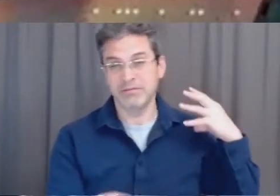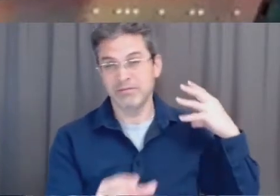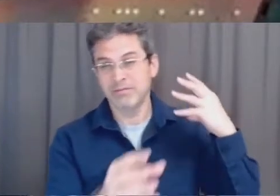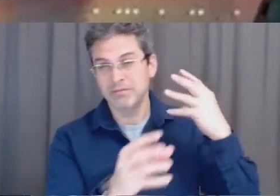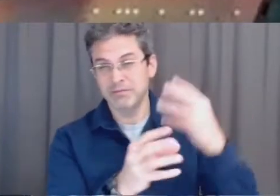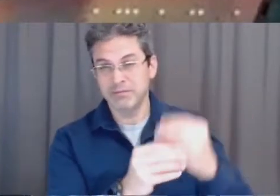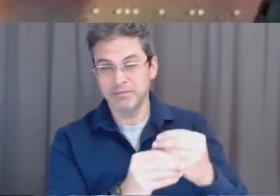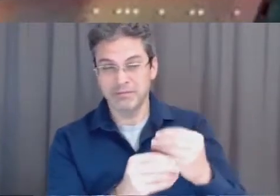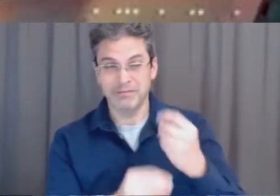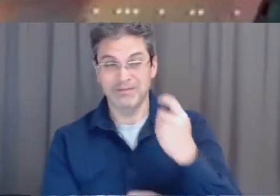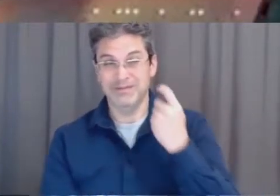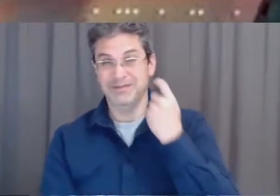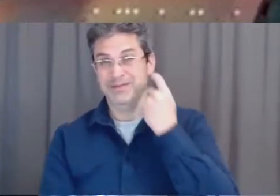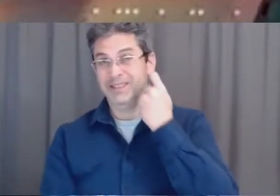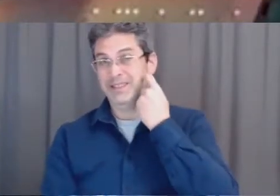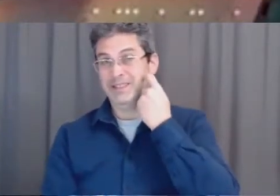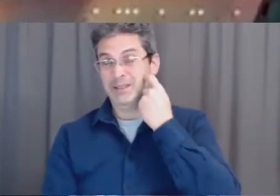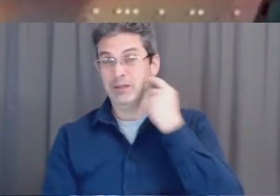the